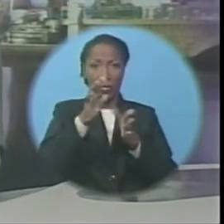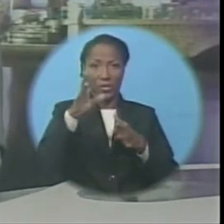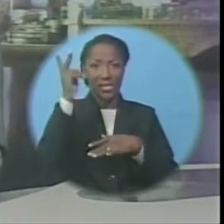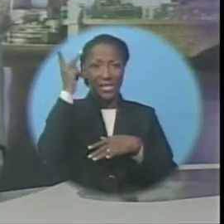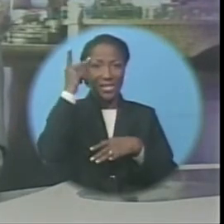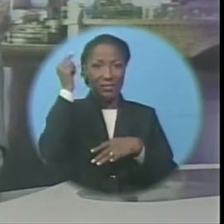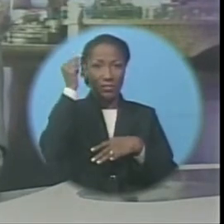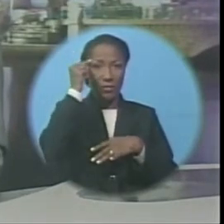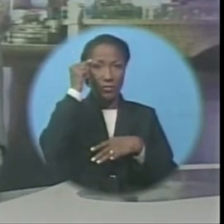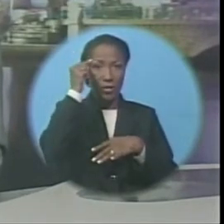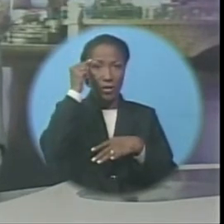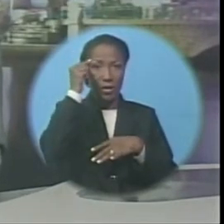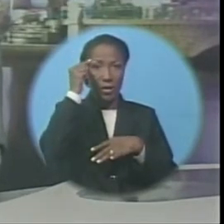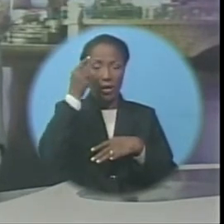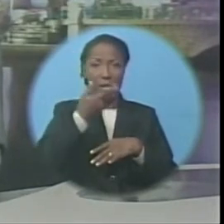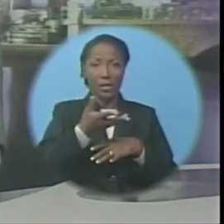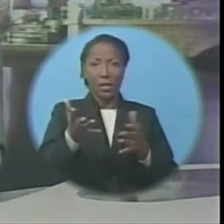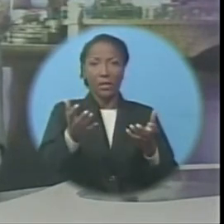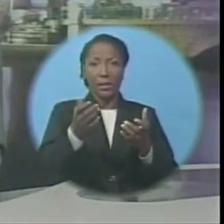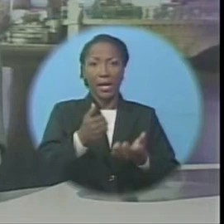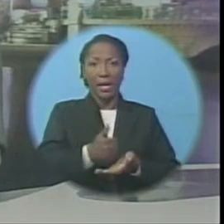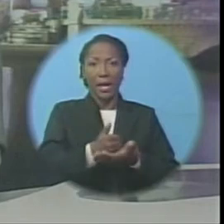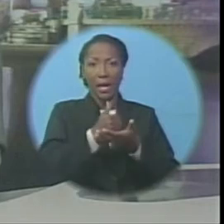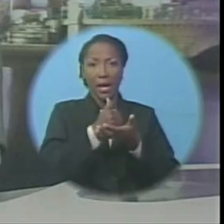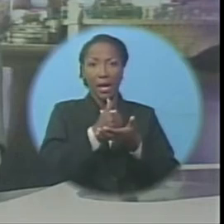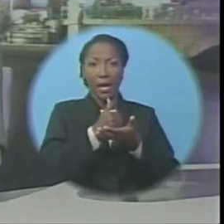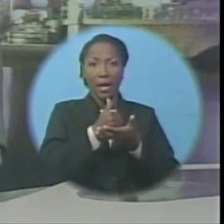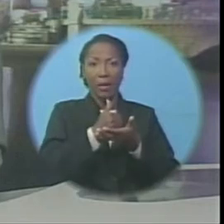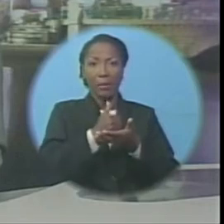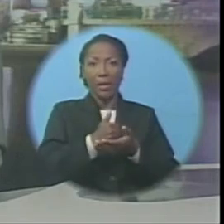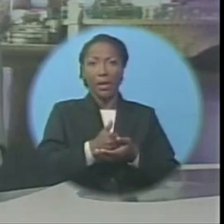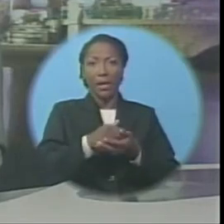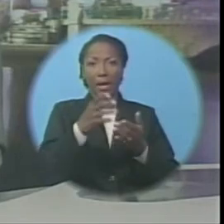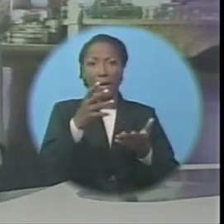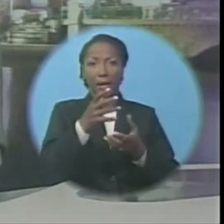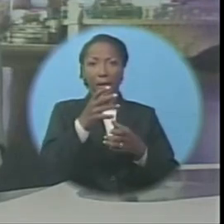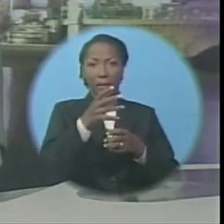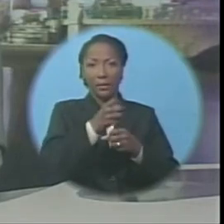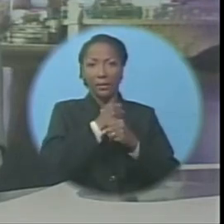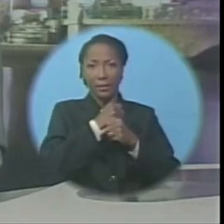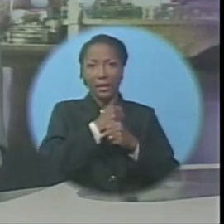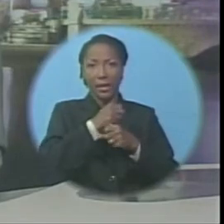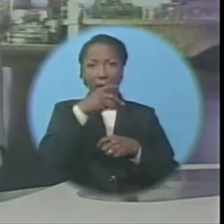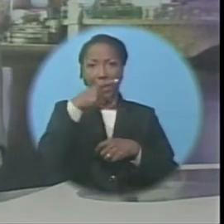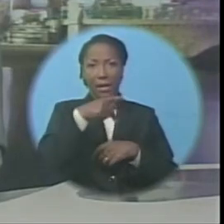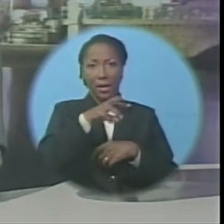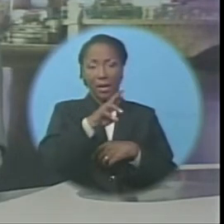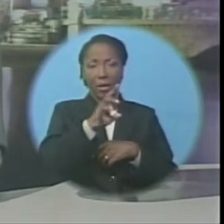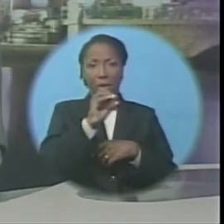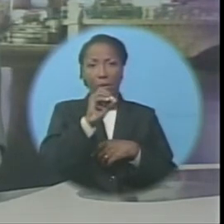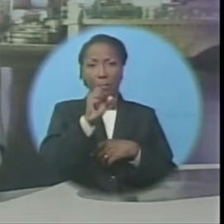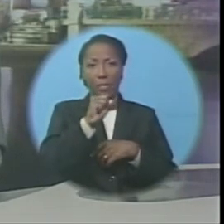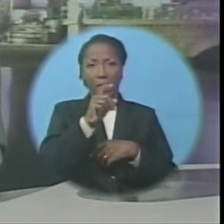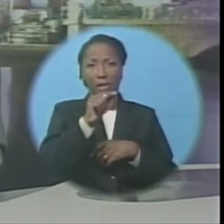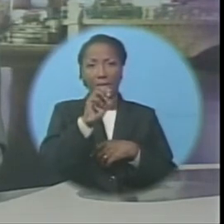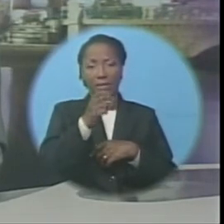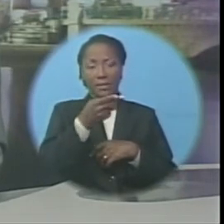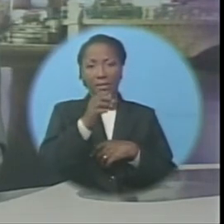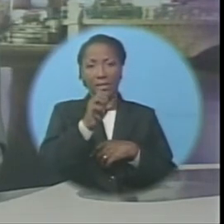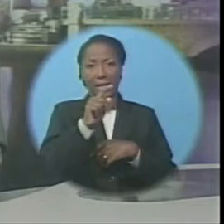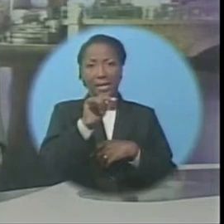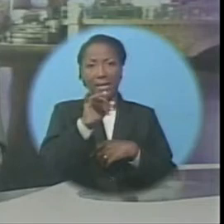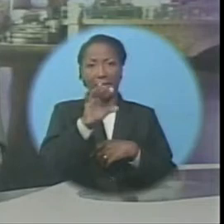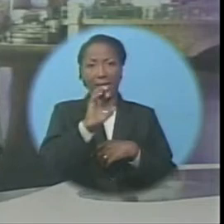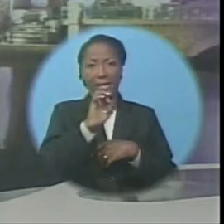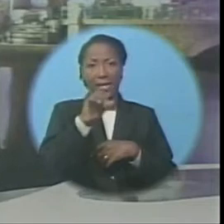event later this month to assist with the purchase of a prosthetic leg and to also help with any outstanding medical expenses. Now,